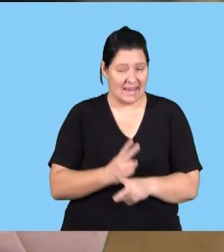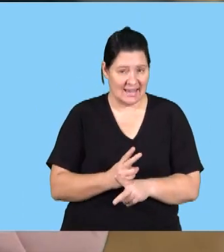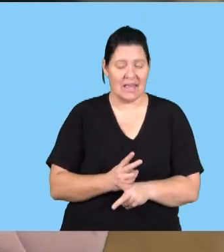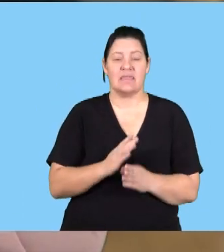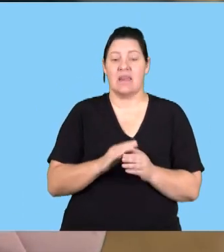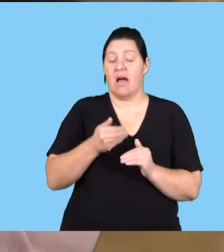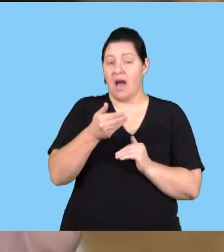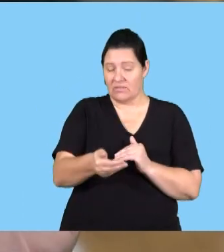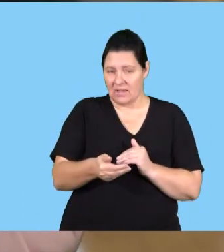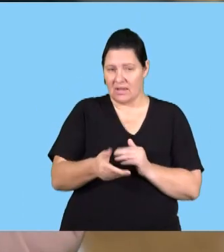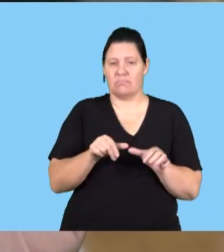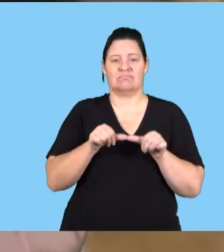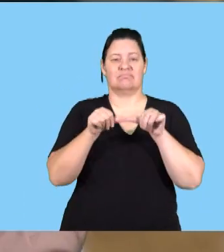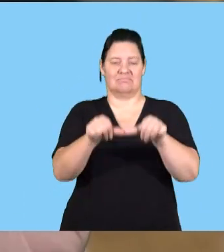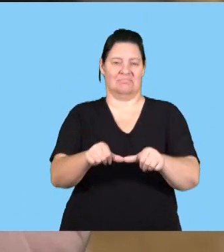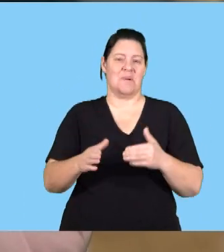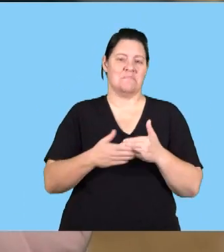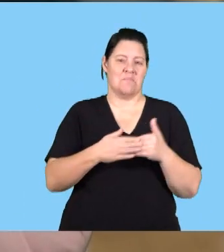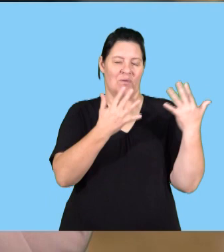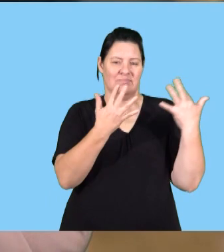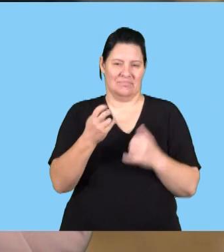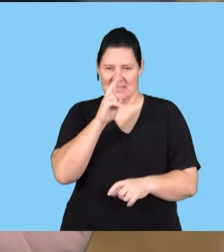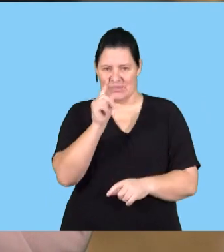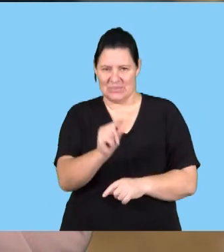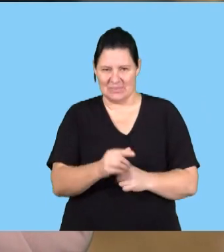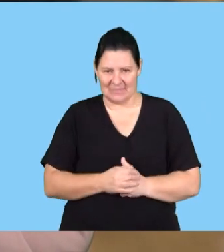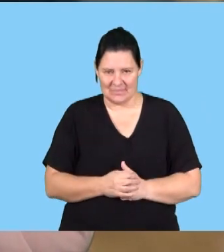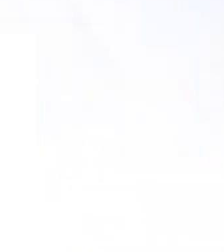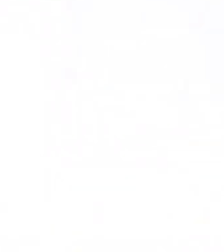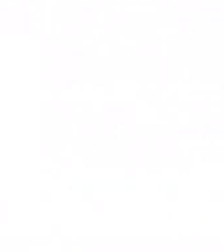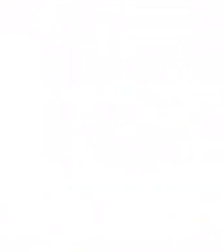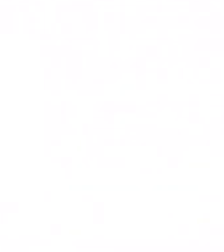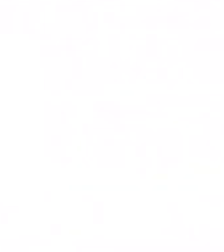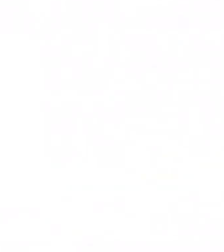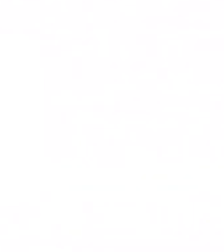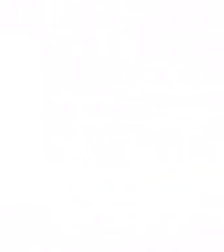advert break. After the break, we'll continue with more sums. See you now.